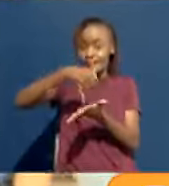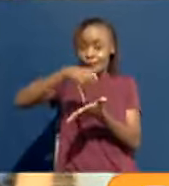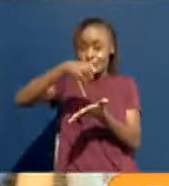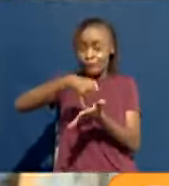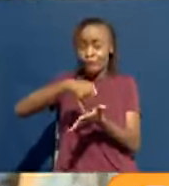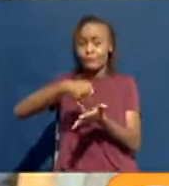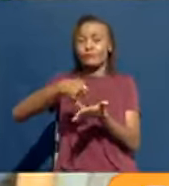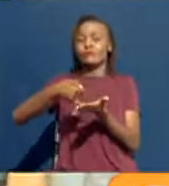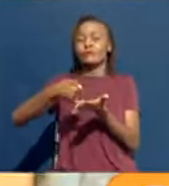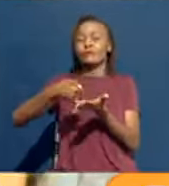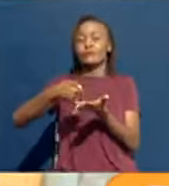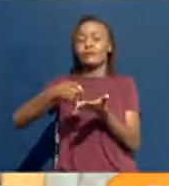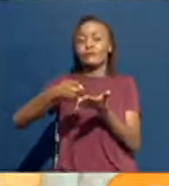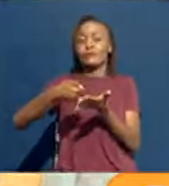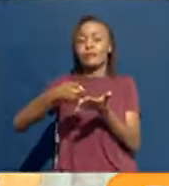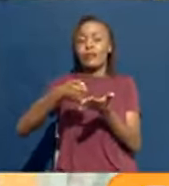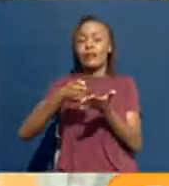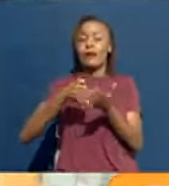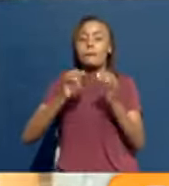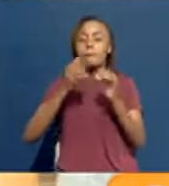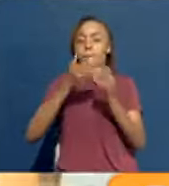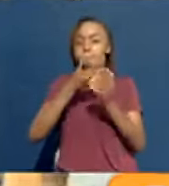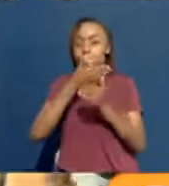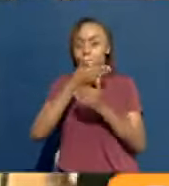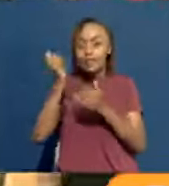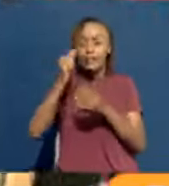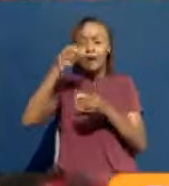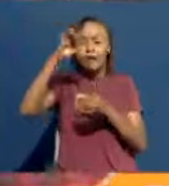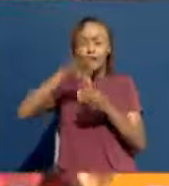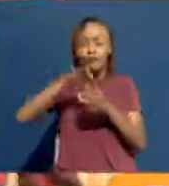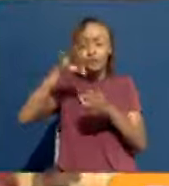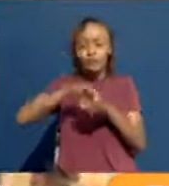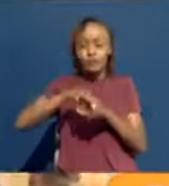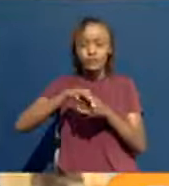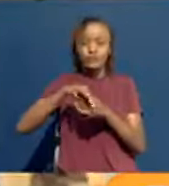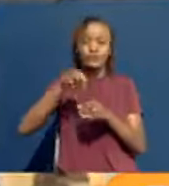field to seek elective positions. Martin Munene, Citizen TV, Nyeri County.